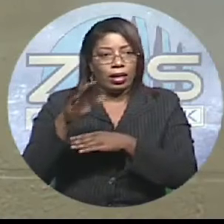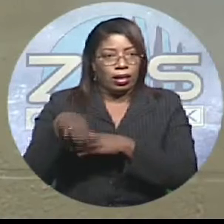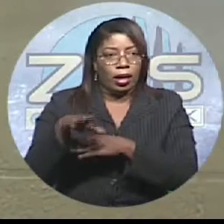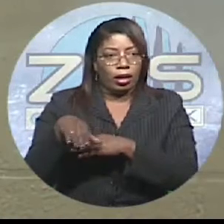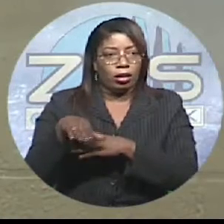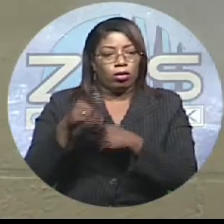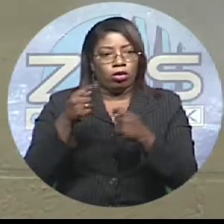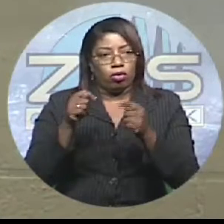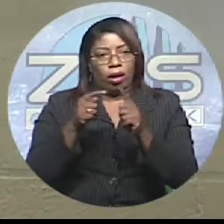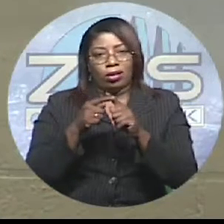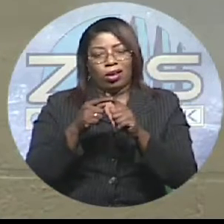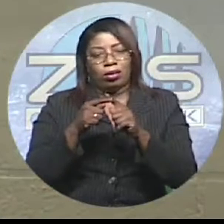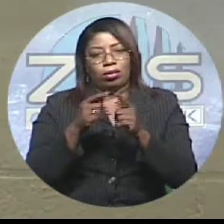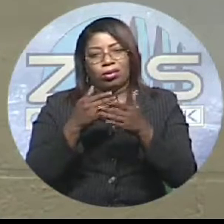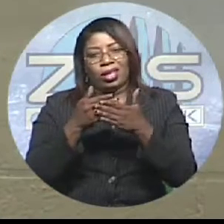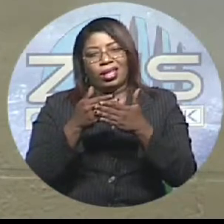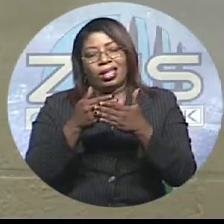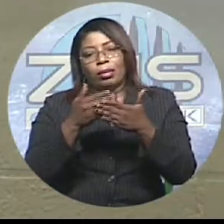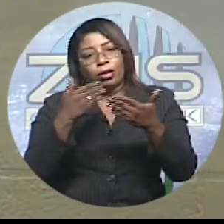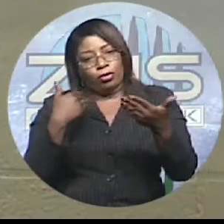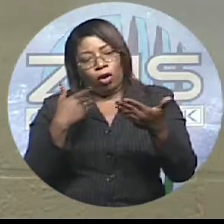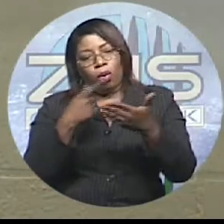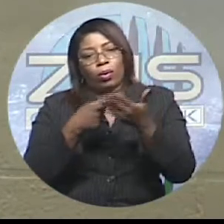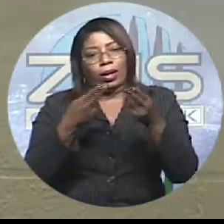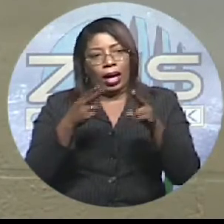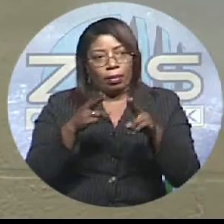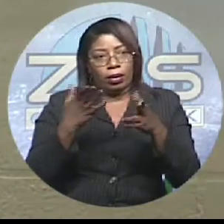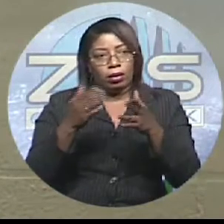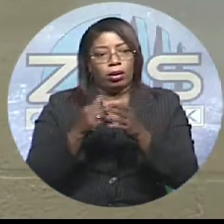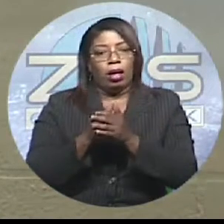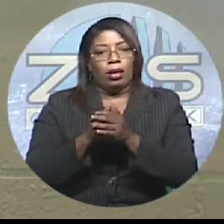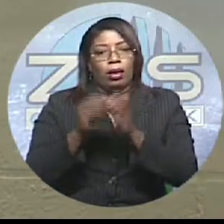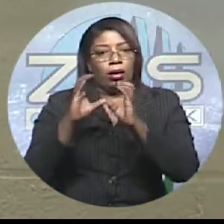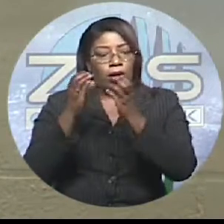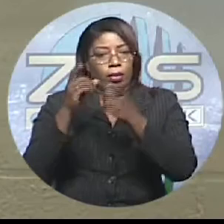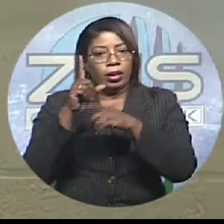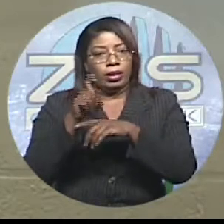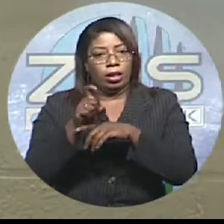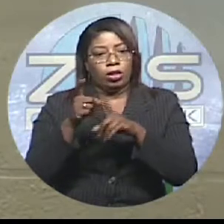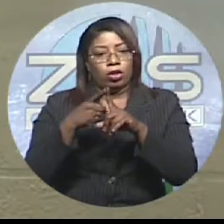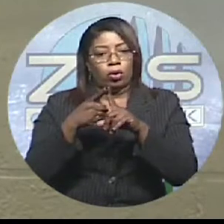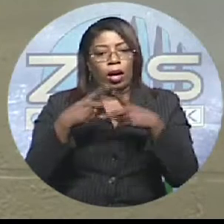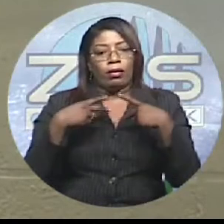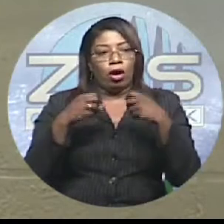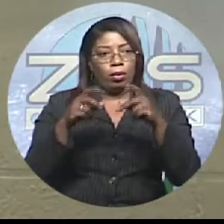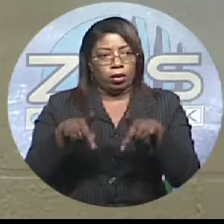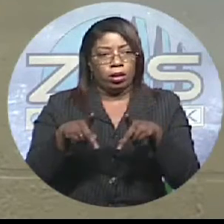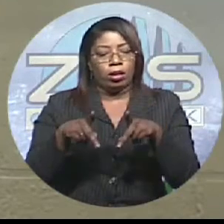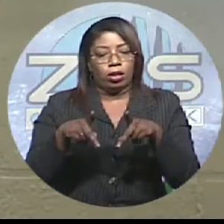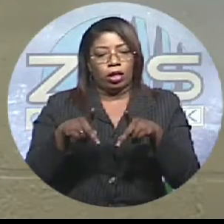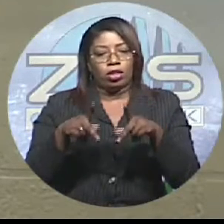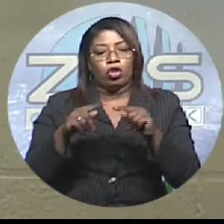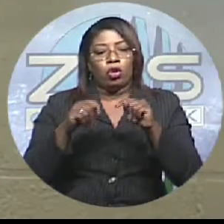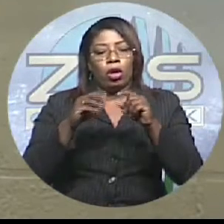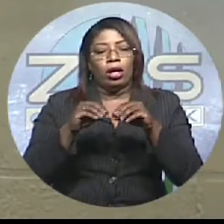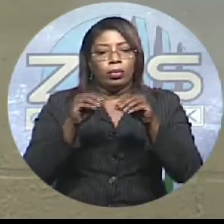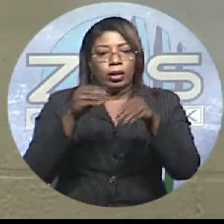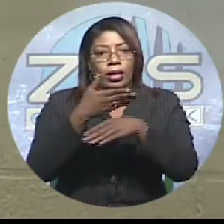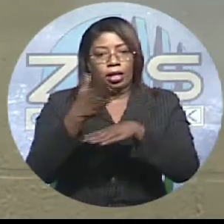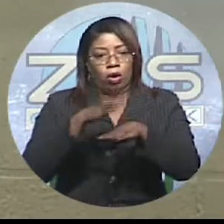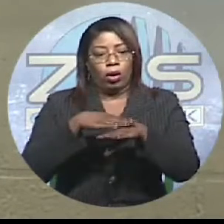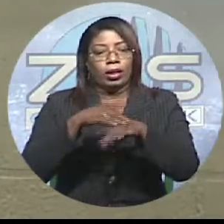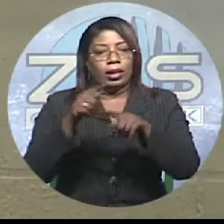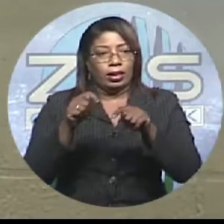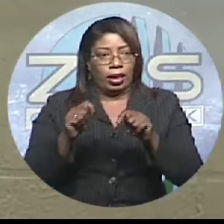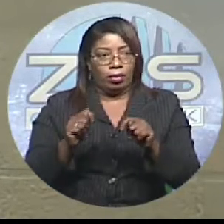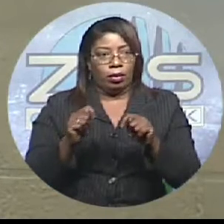to try and preempt what may or may not happen. I think the company needs to be given an opportunity to put whatever is on the table. Right now, there is a